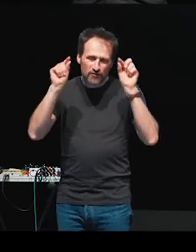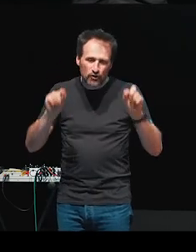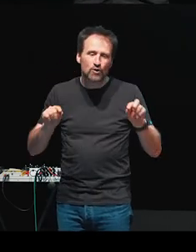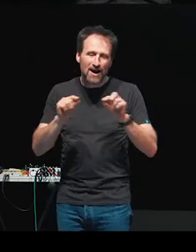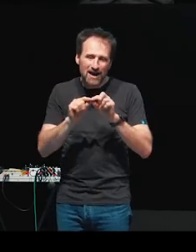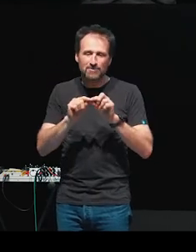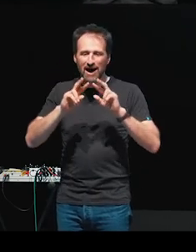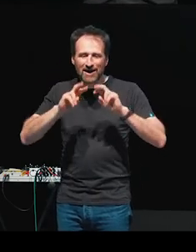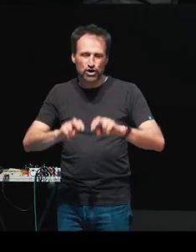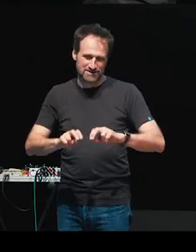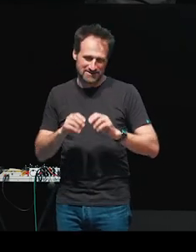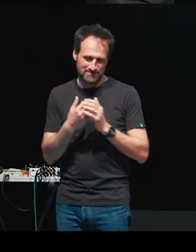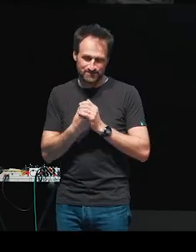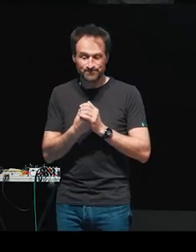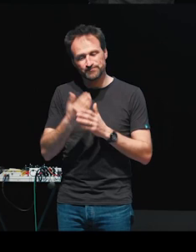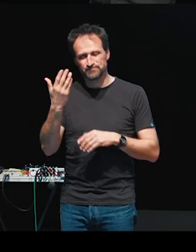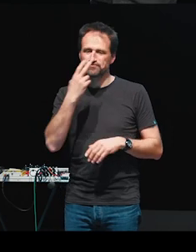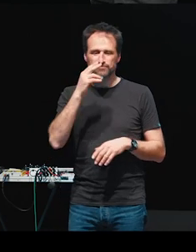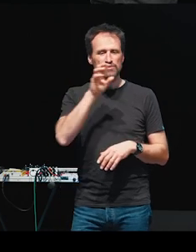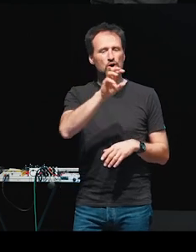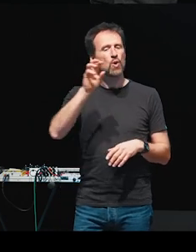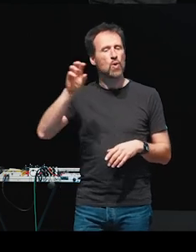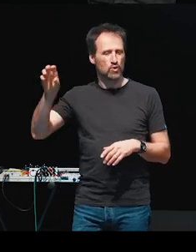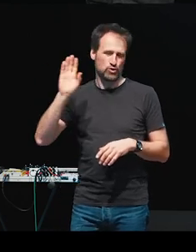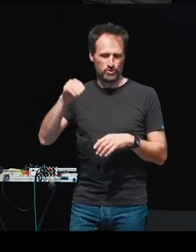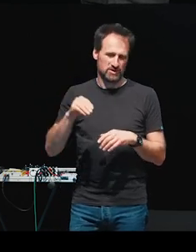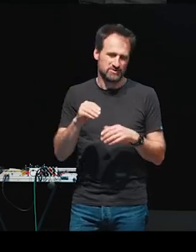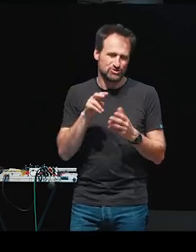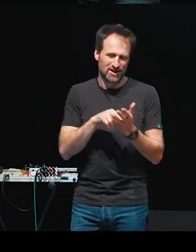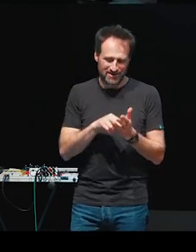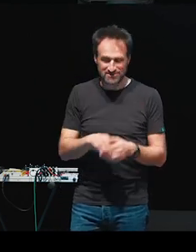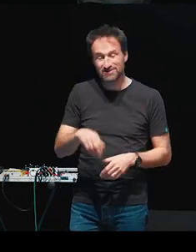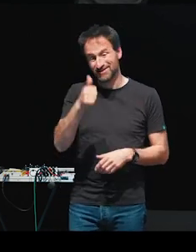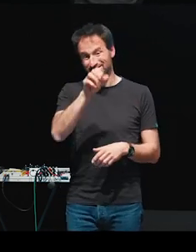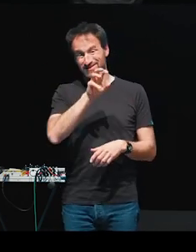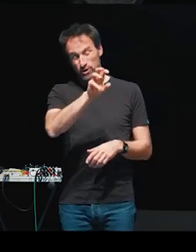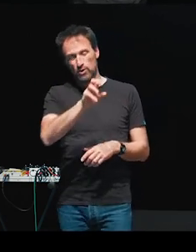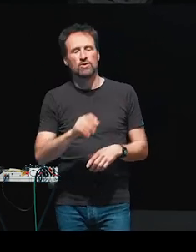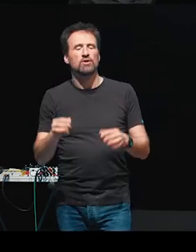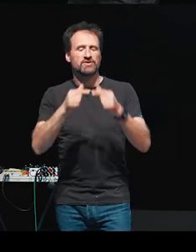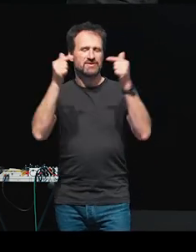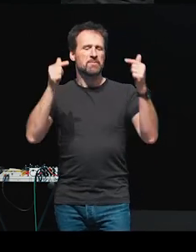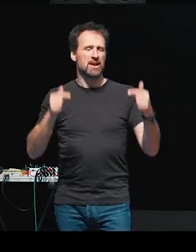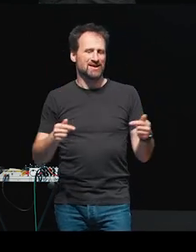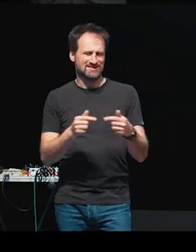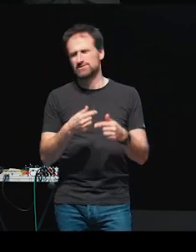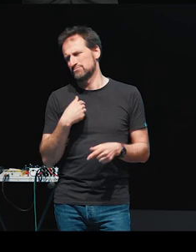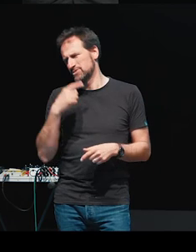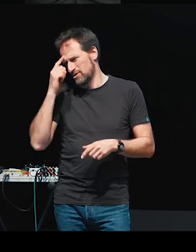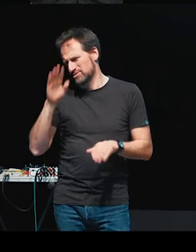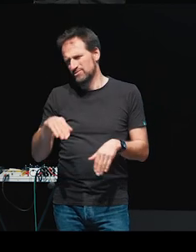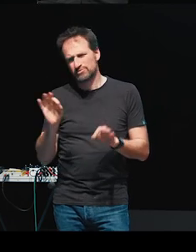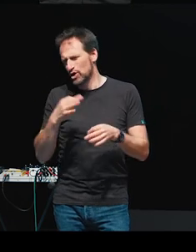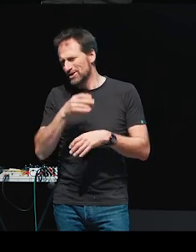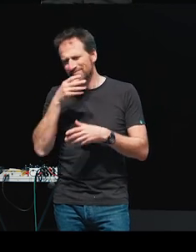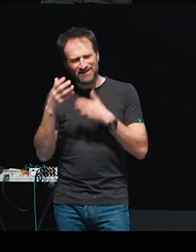logos of those standards. The first logo is about templates. I think I don't need to talk much about